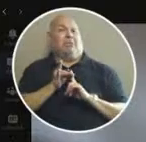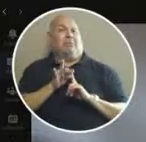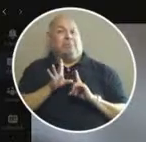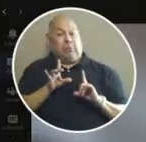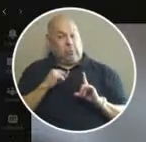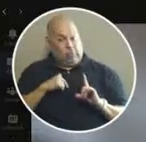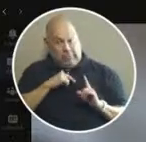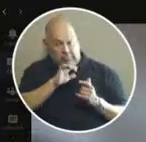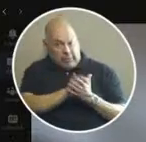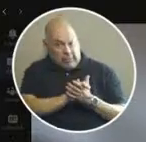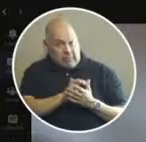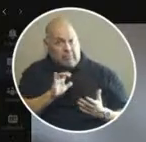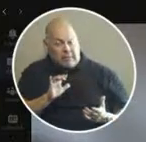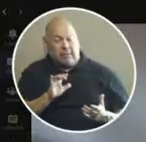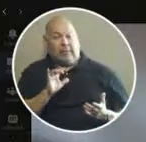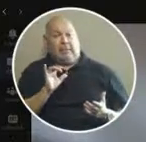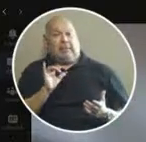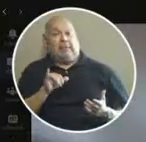we believe that